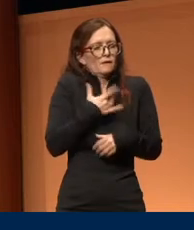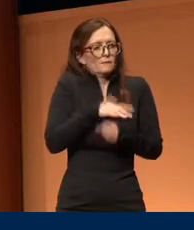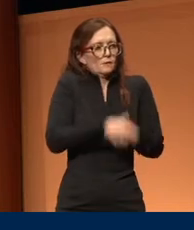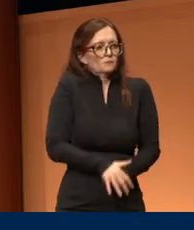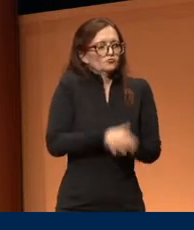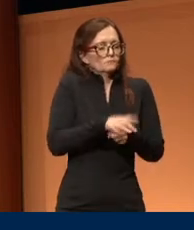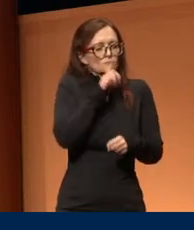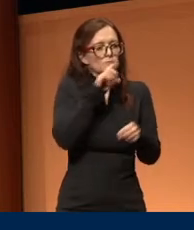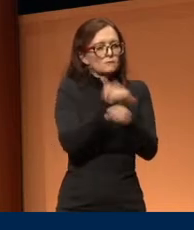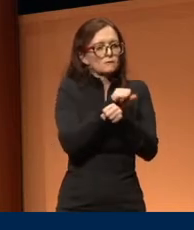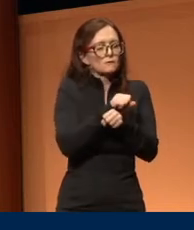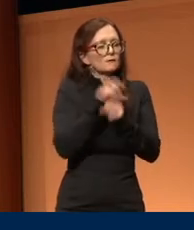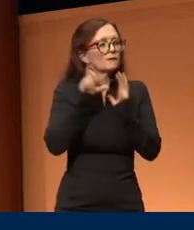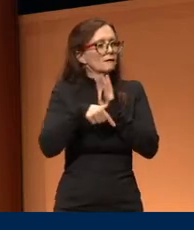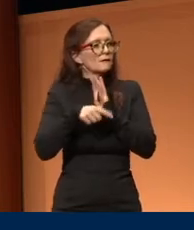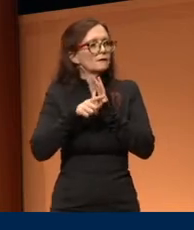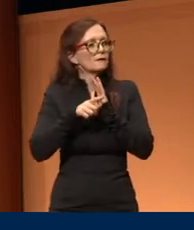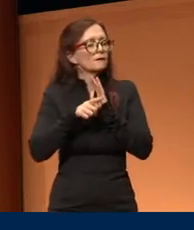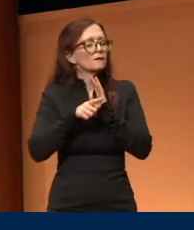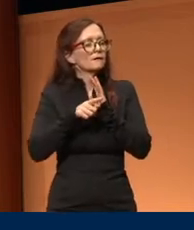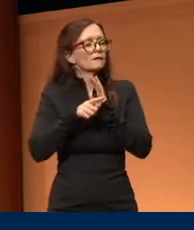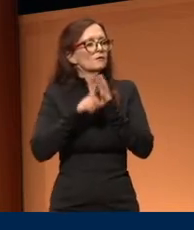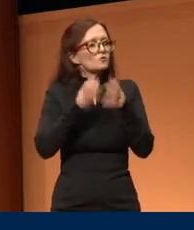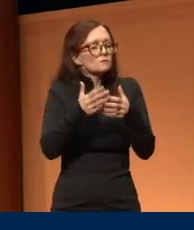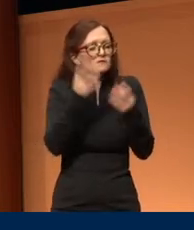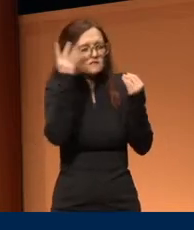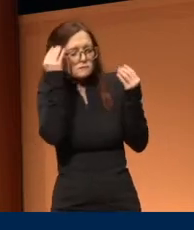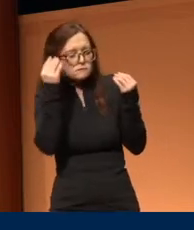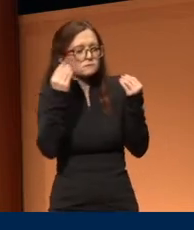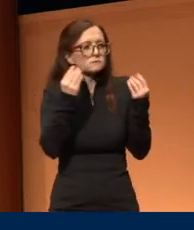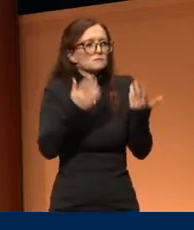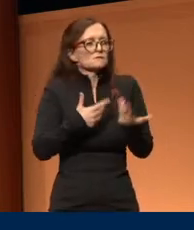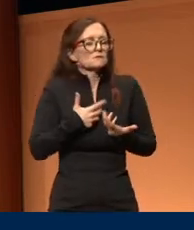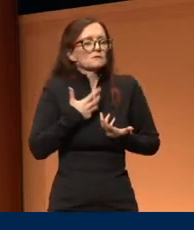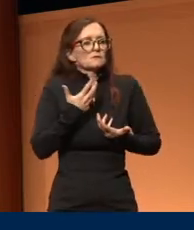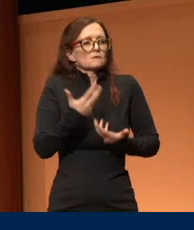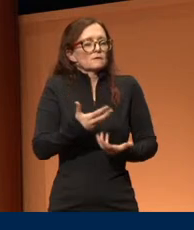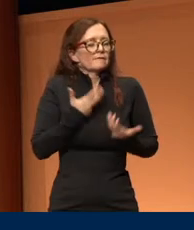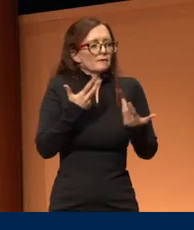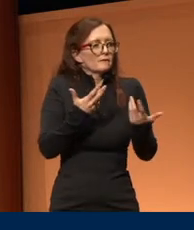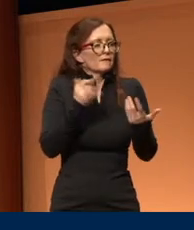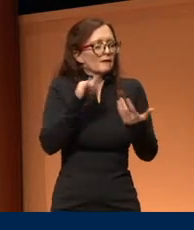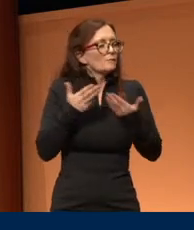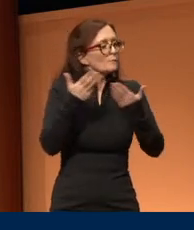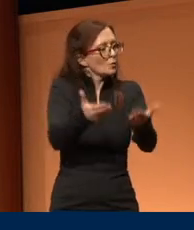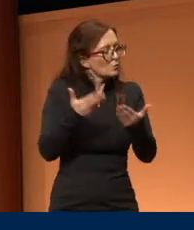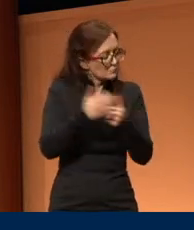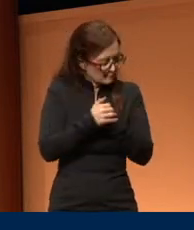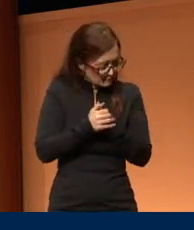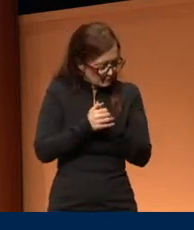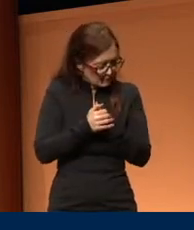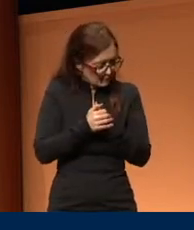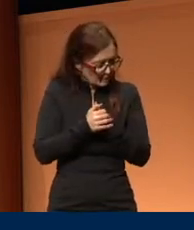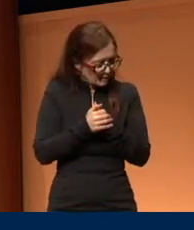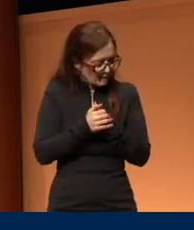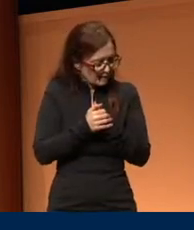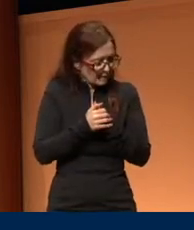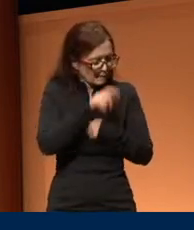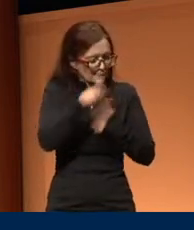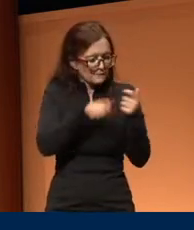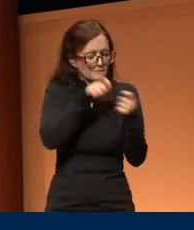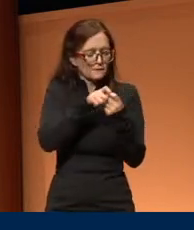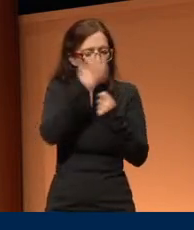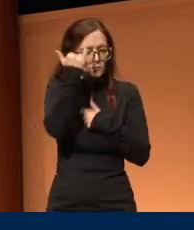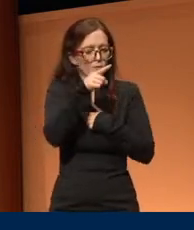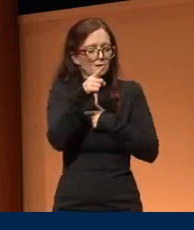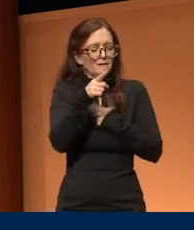actually. Later, the group agonized over whether or not to choose a referendum as an outlet for their proposals. It's precisely because the stakes